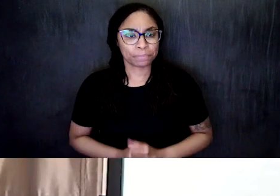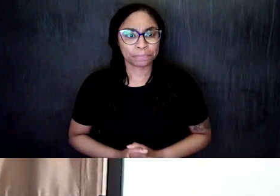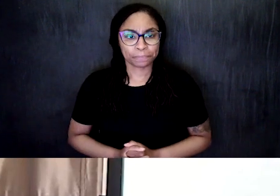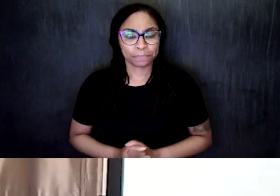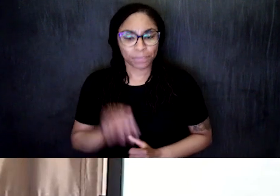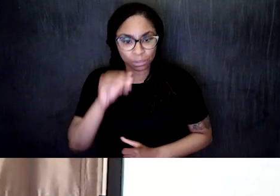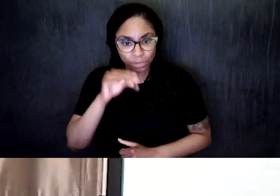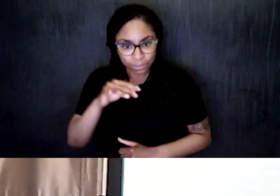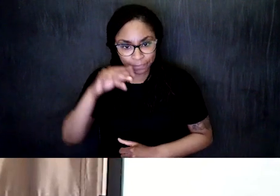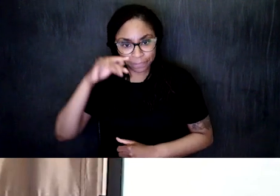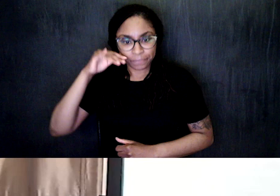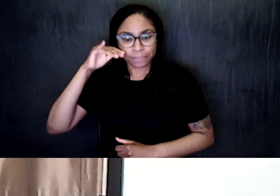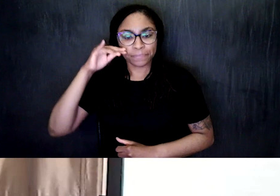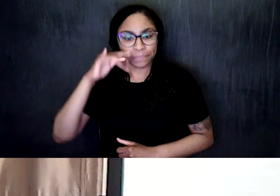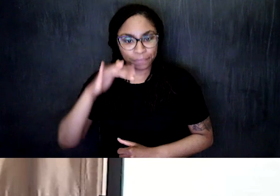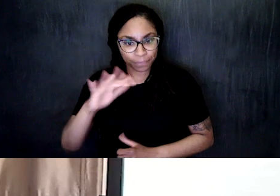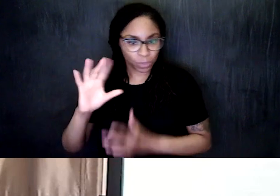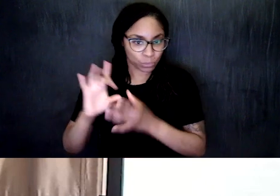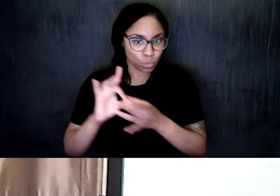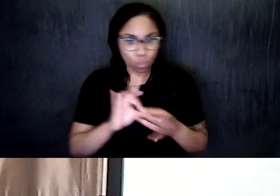out.